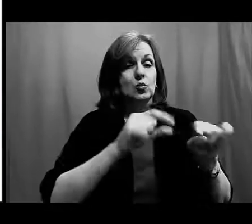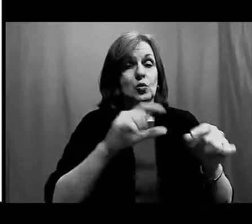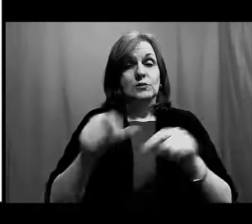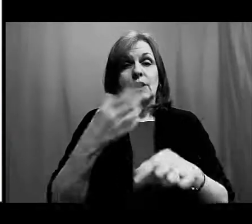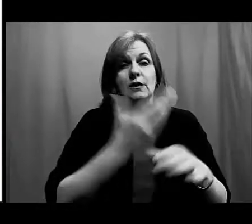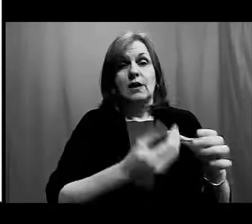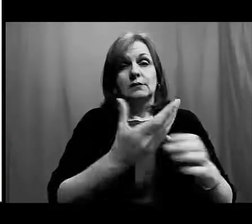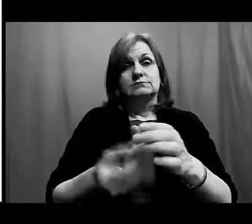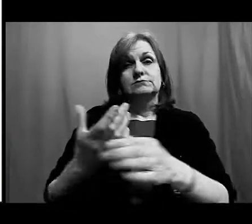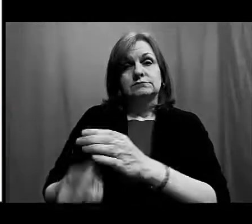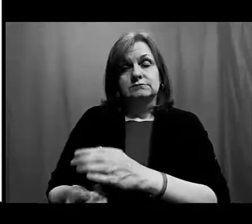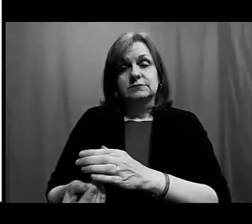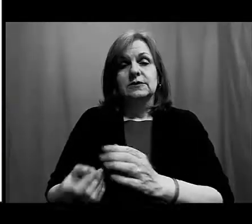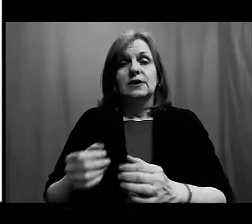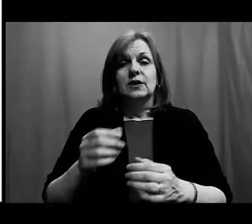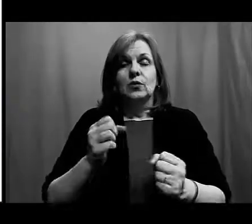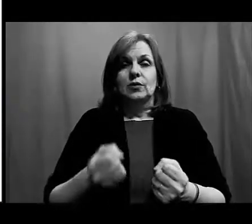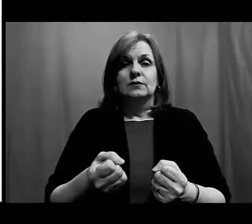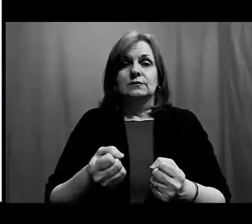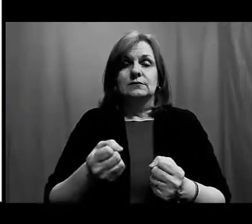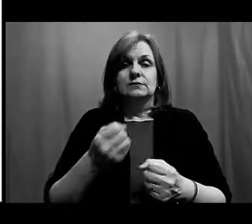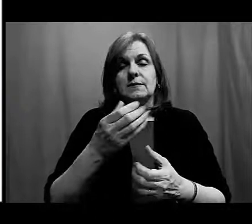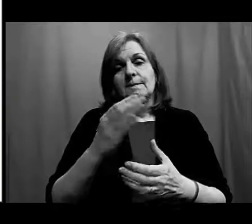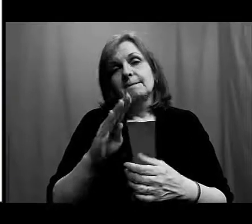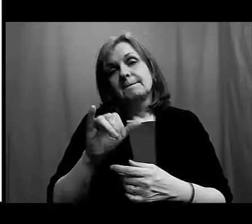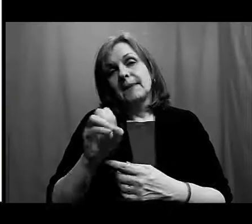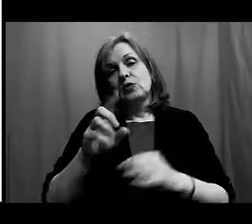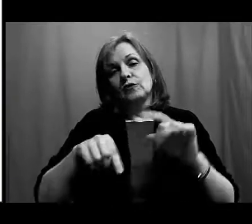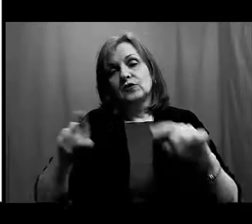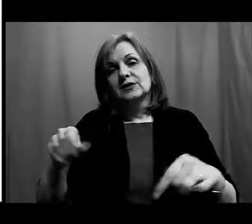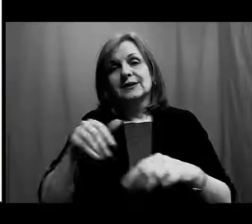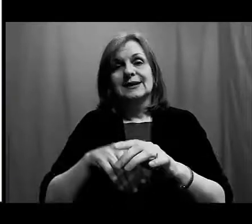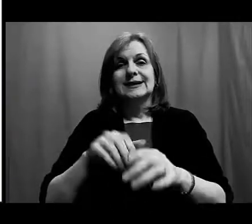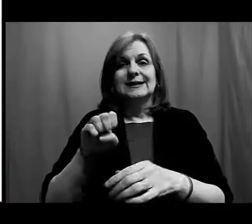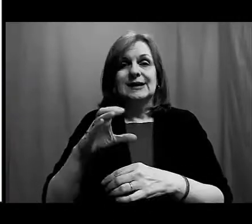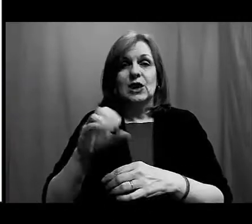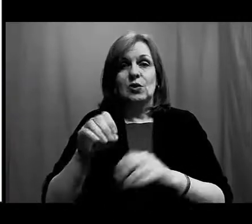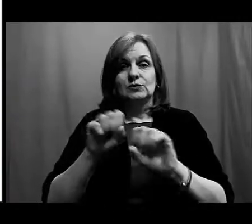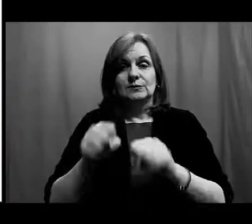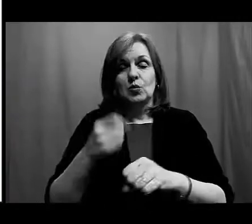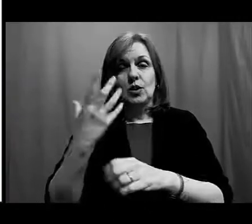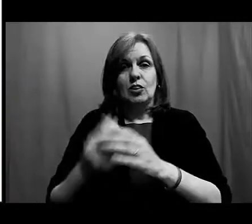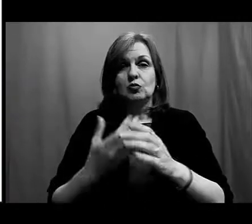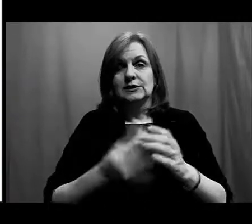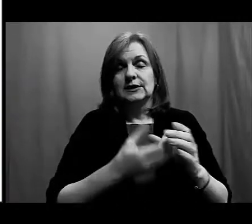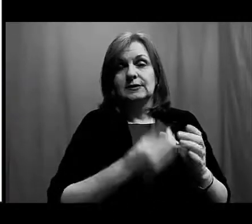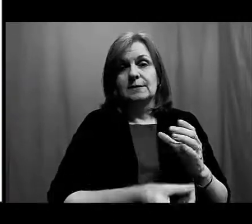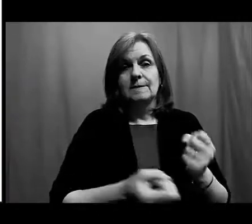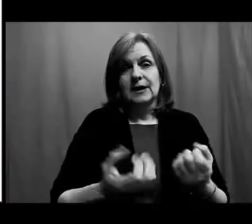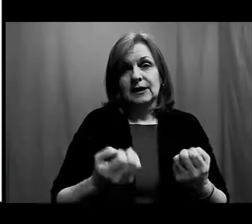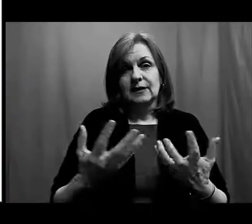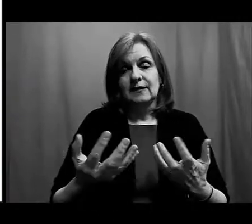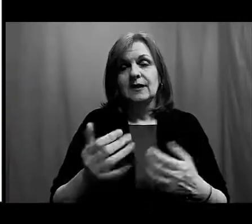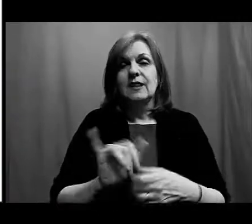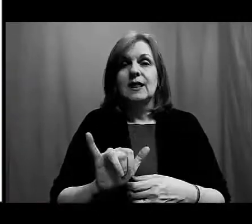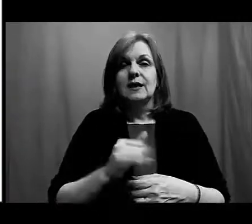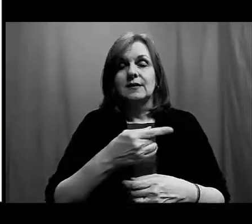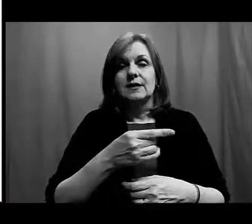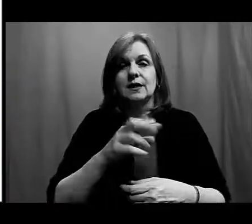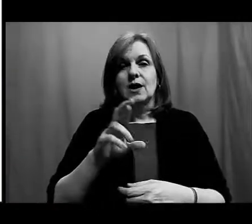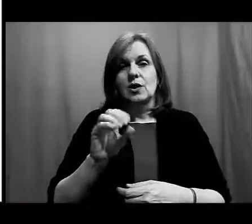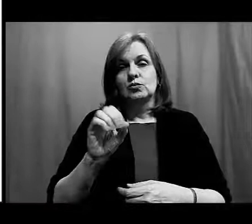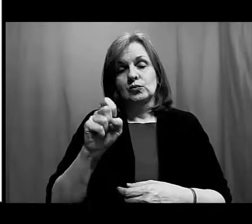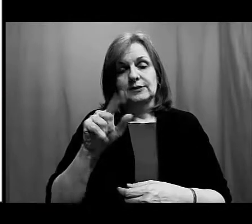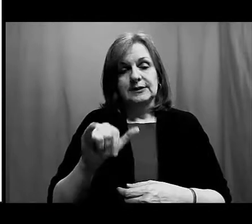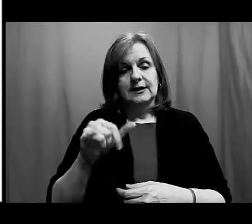losing things. We know that we're losing a lot of biodiversity in ecosystems. We're losing